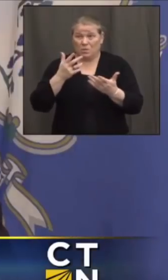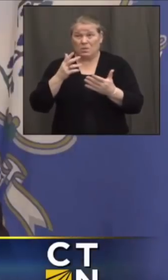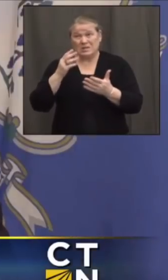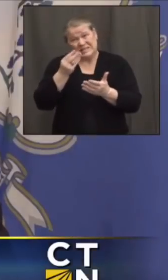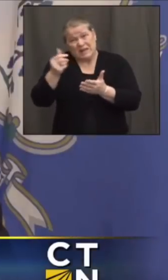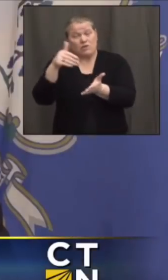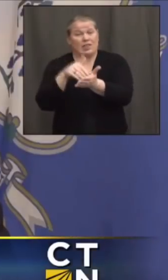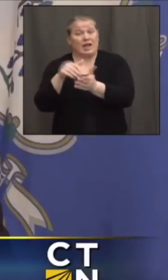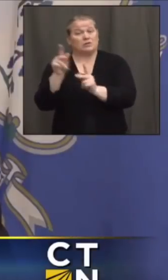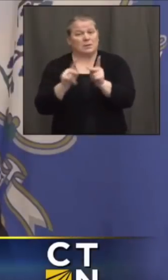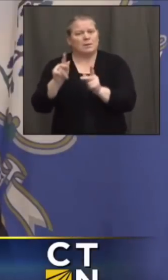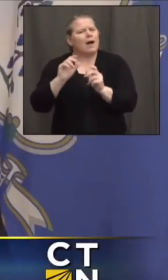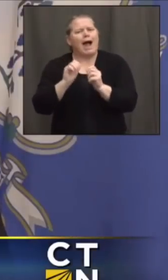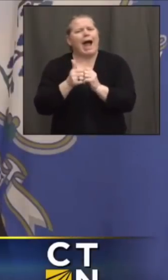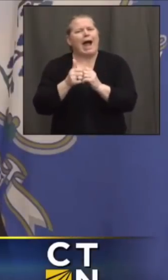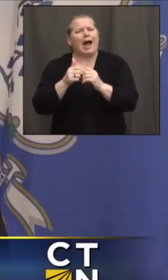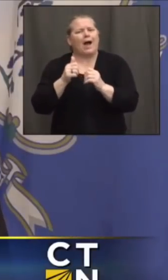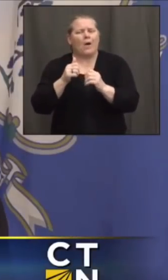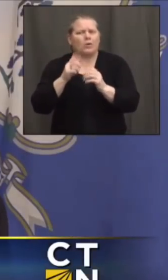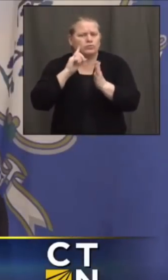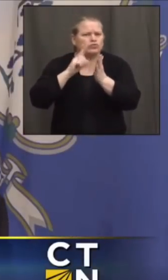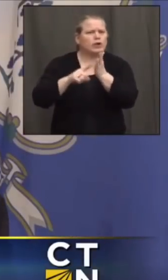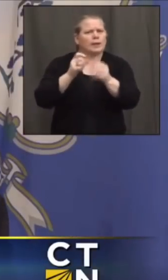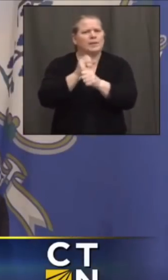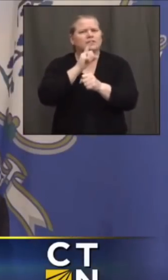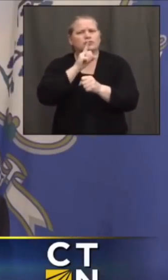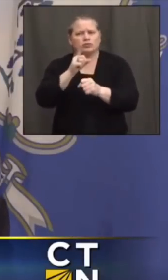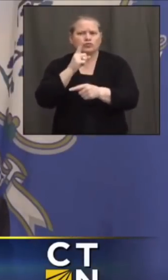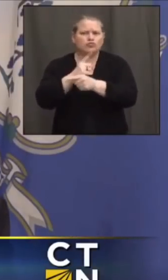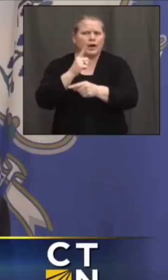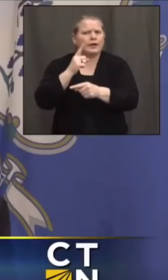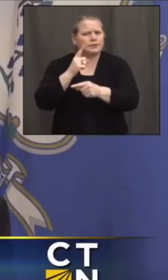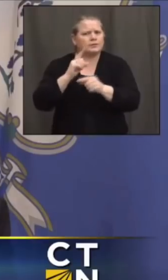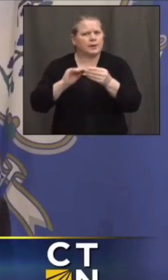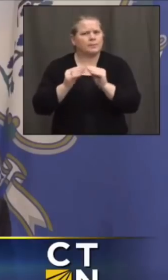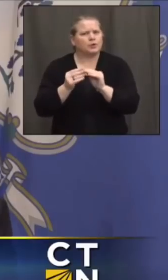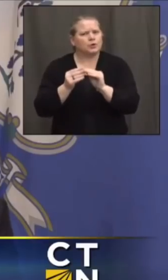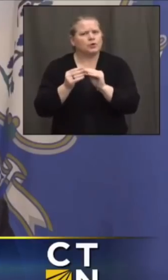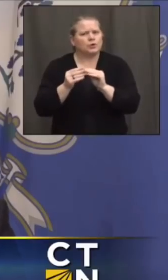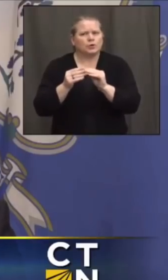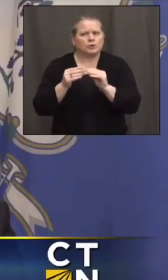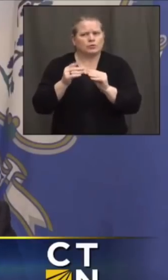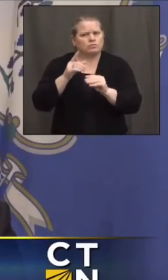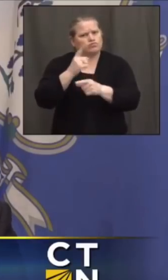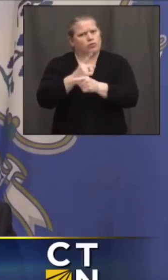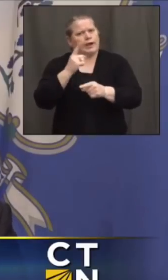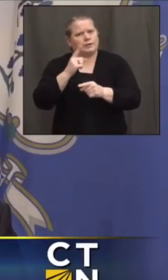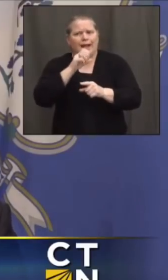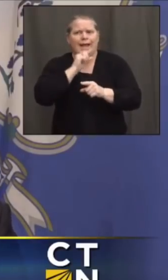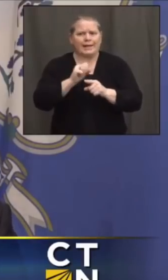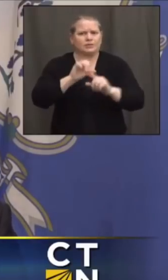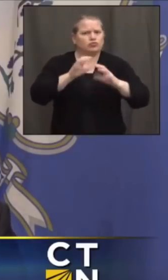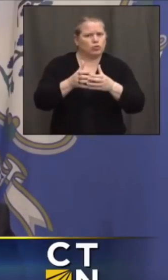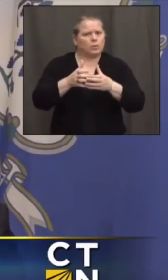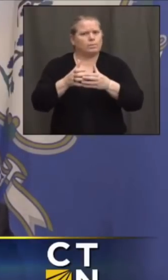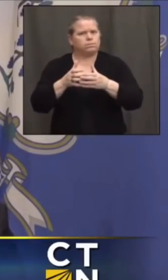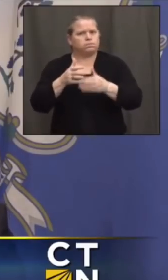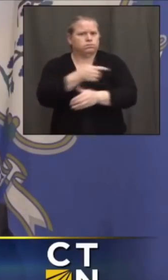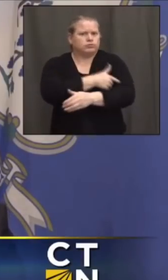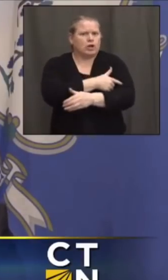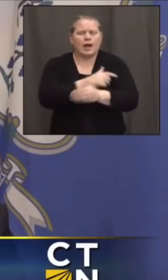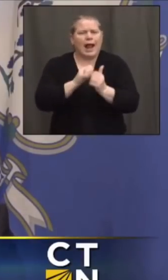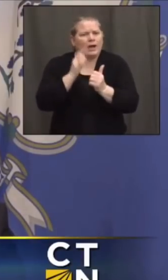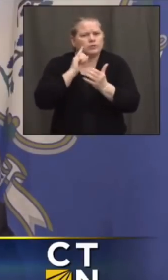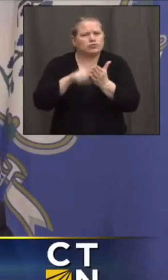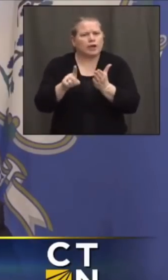I'll pass this to Josh, but 1 or 2%, I think, is a high number. I think the number of folks